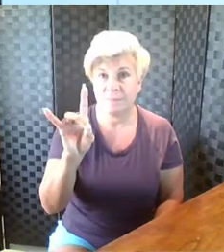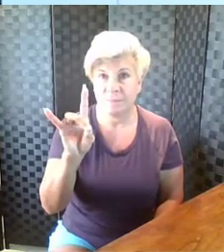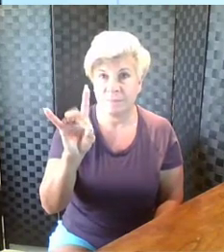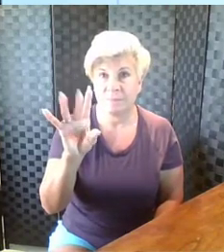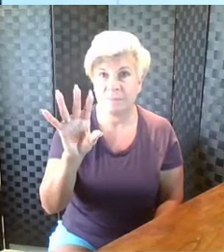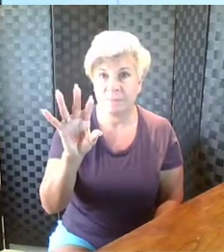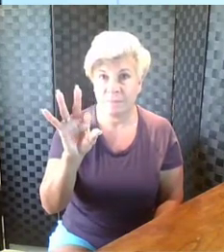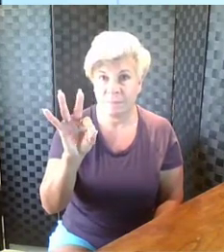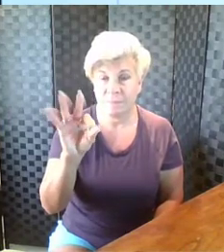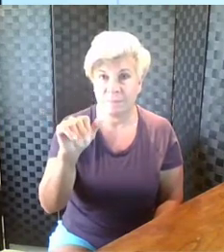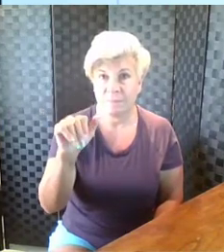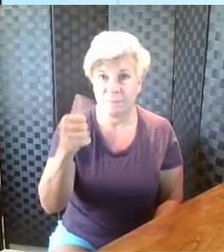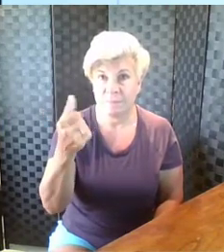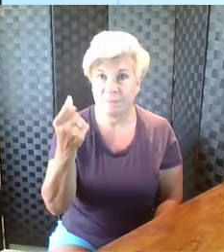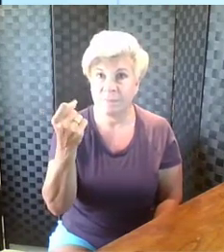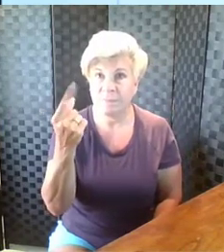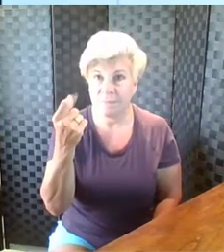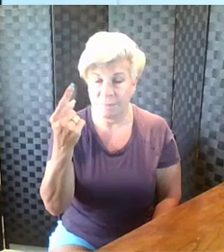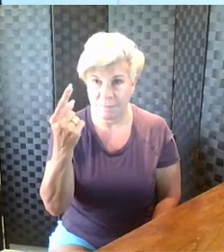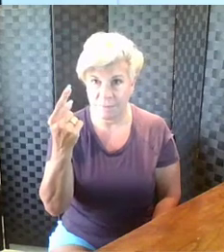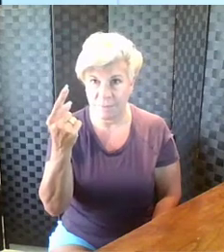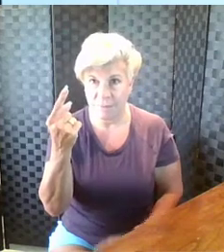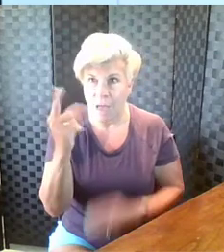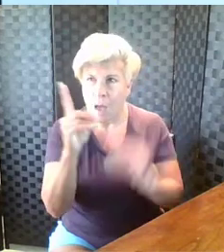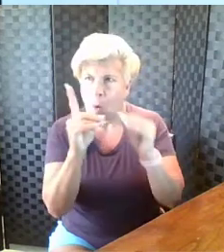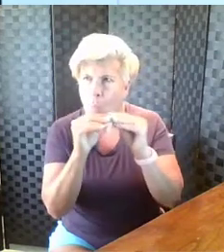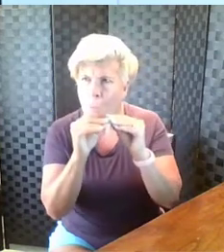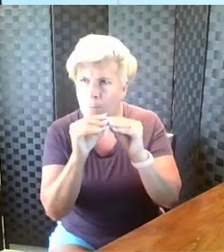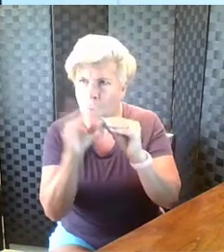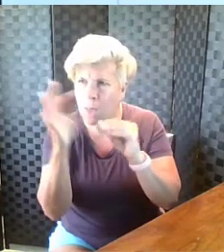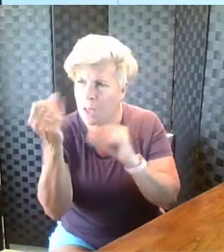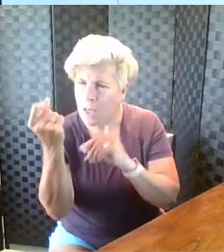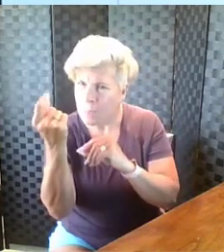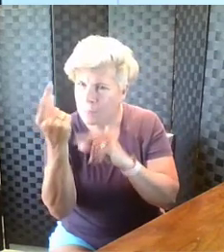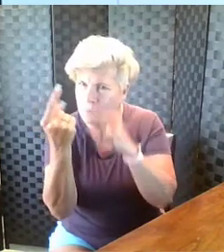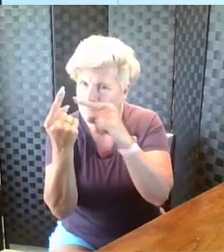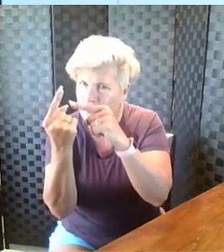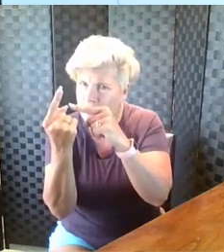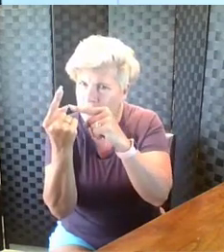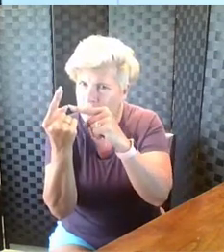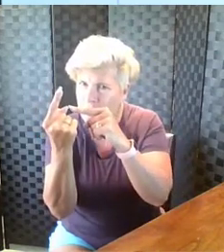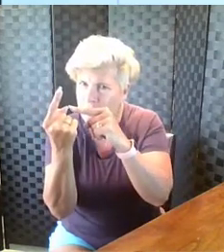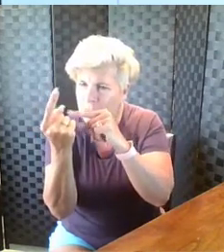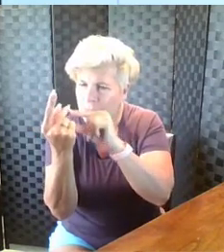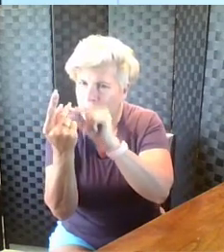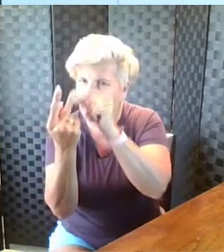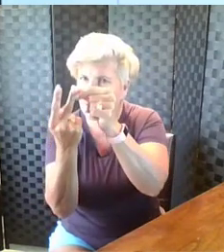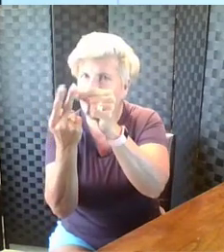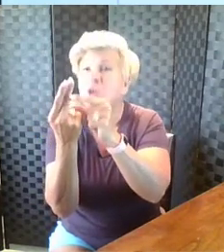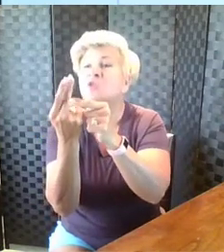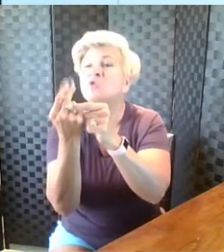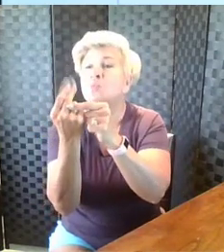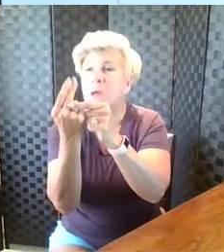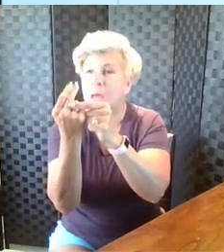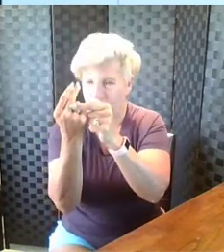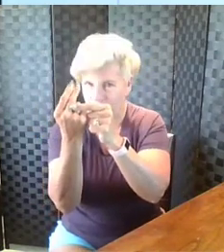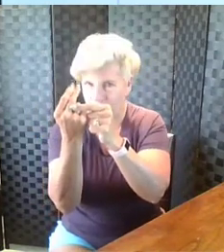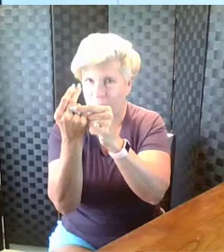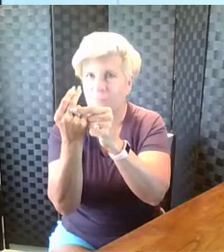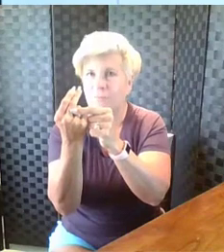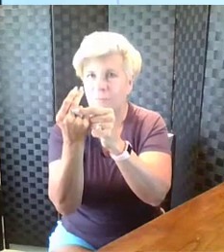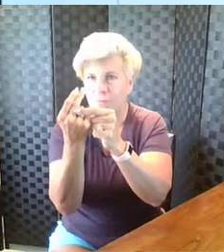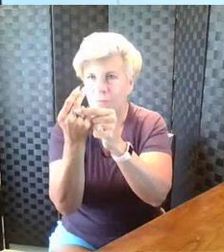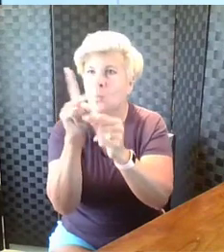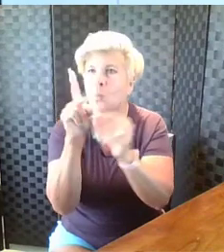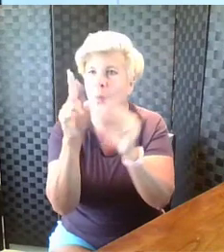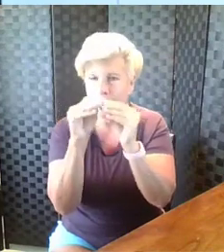7, 8, 9, 10, 11. And to make it greater, we're just going to go on one more, and that would